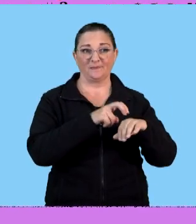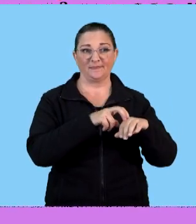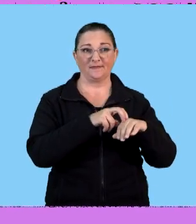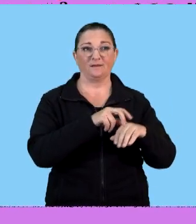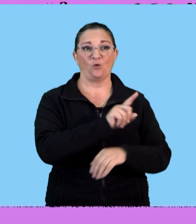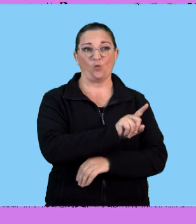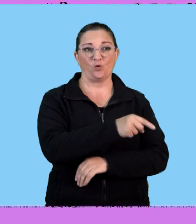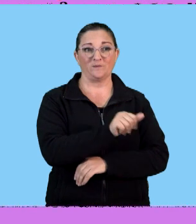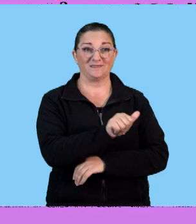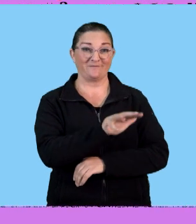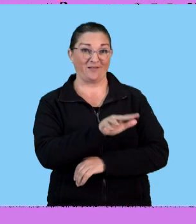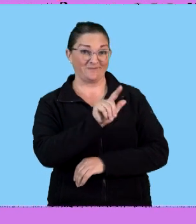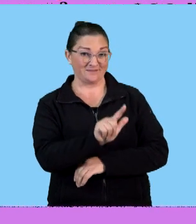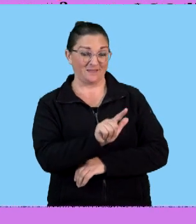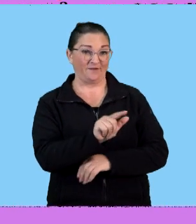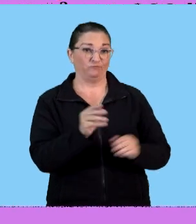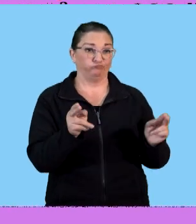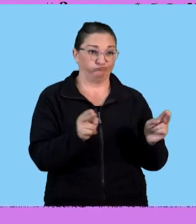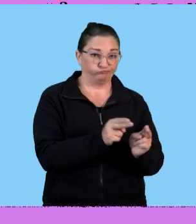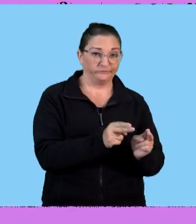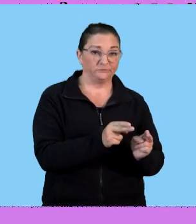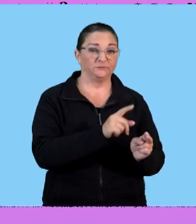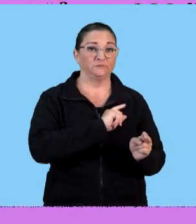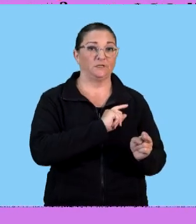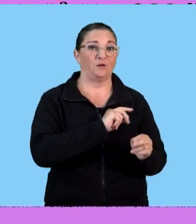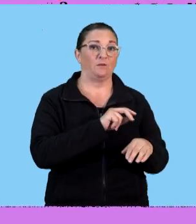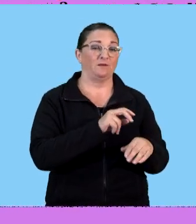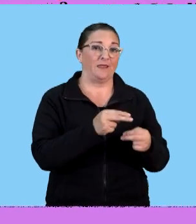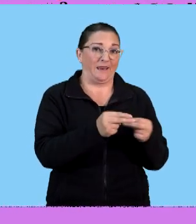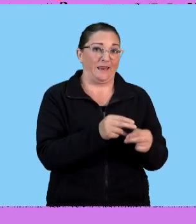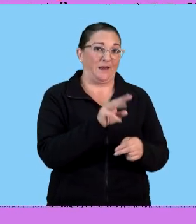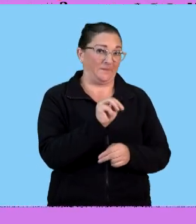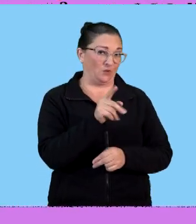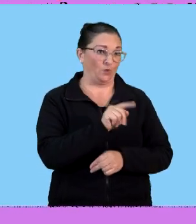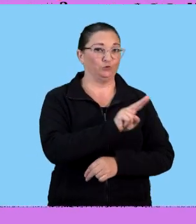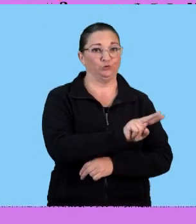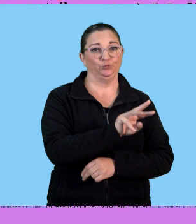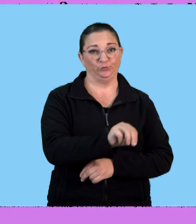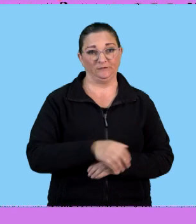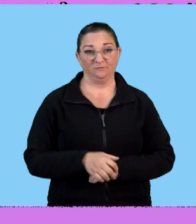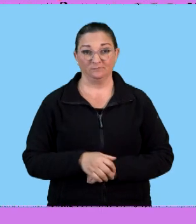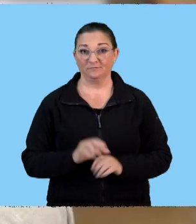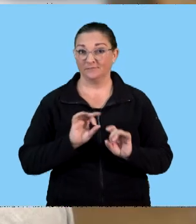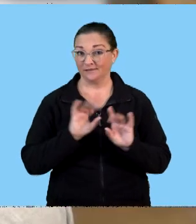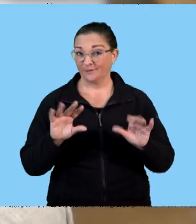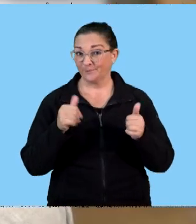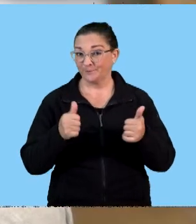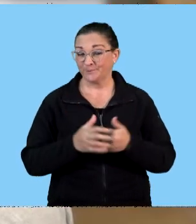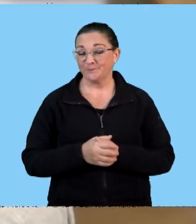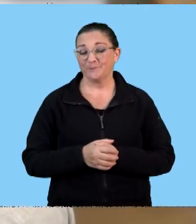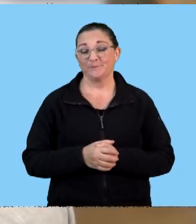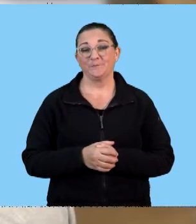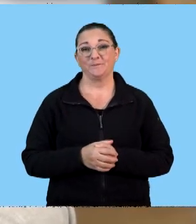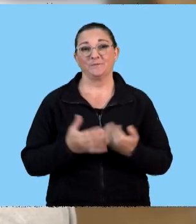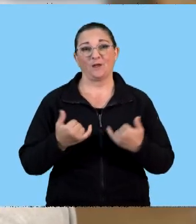meter, I rounded 1,657 off to the nearest meter, and that gives me 2 meters. Clear? All